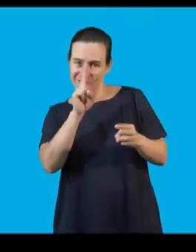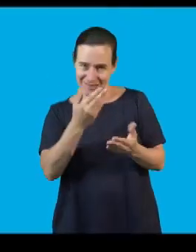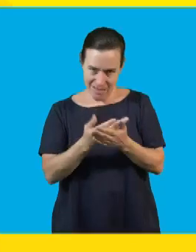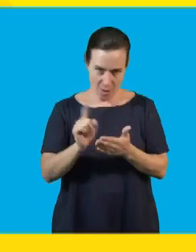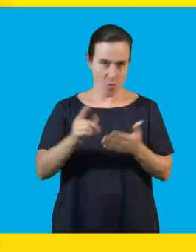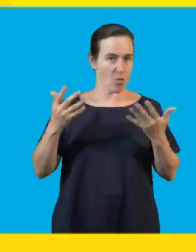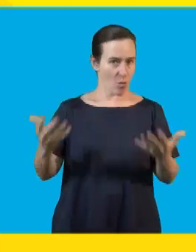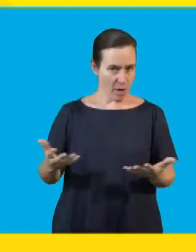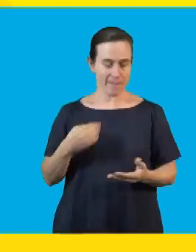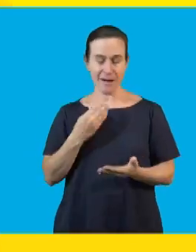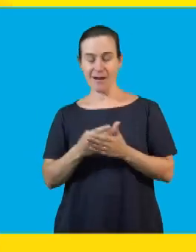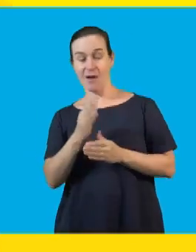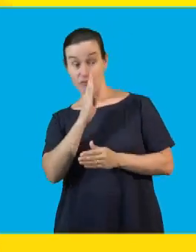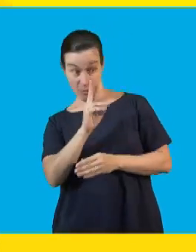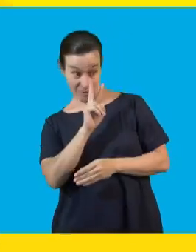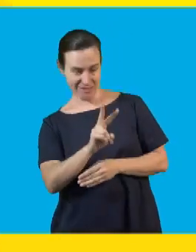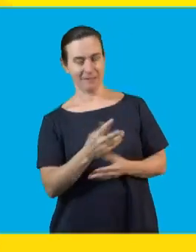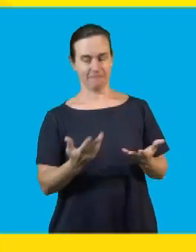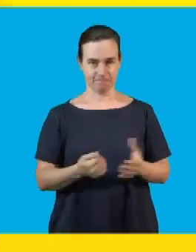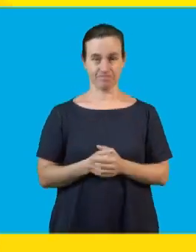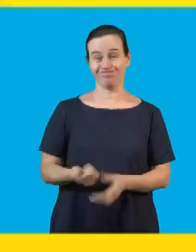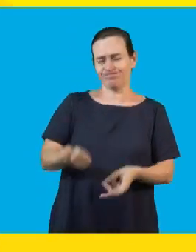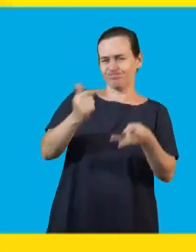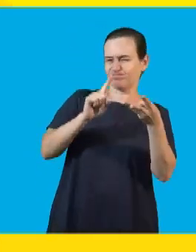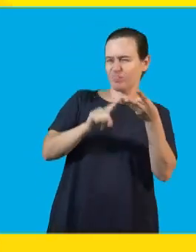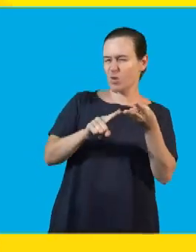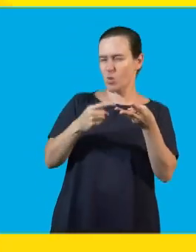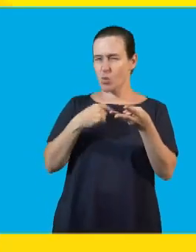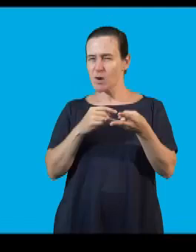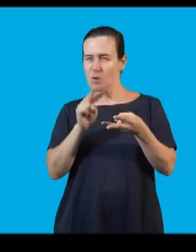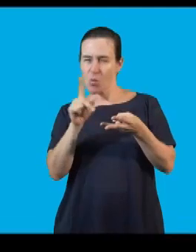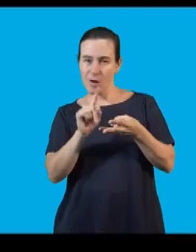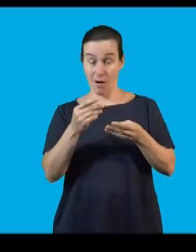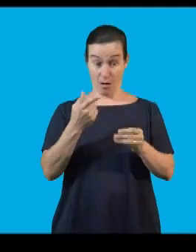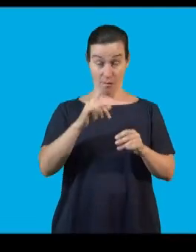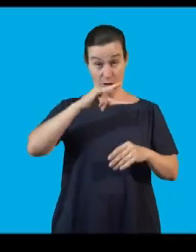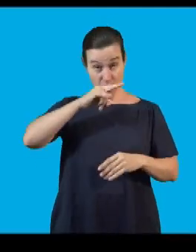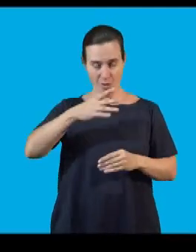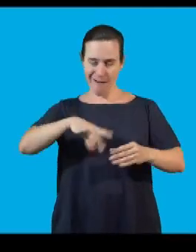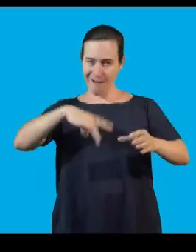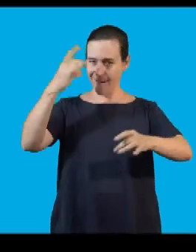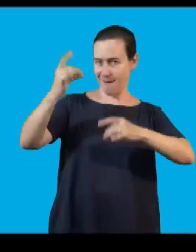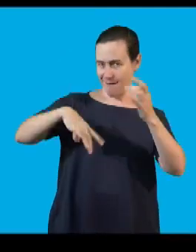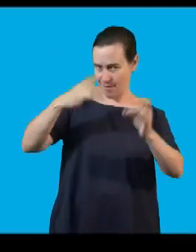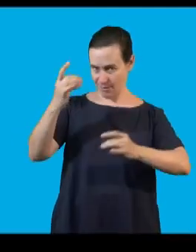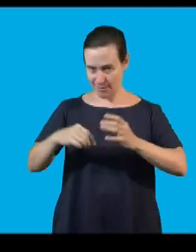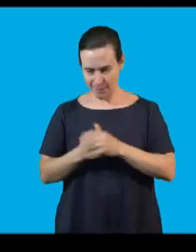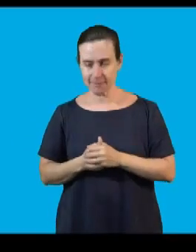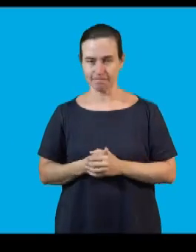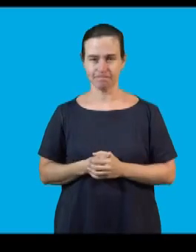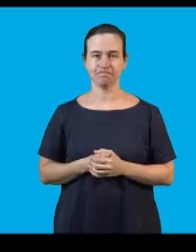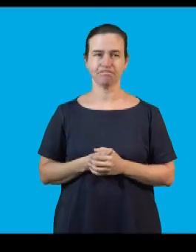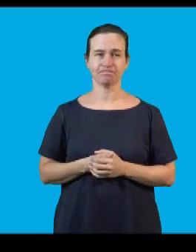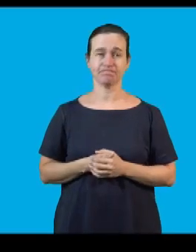see, all right, what you are able to behold, and then we are going to look at cartoon analysis, how to break this